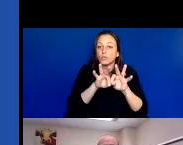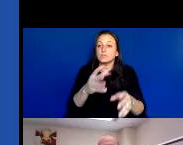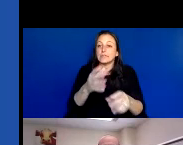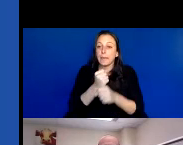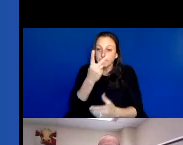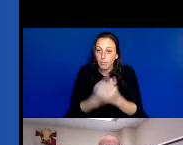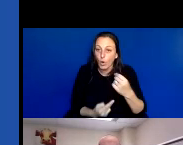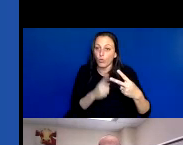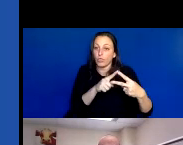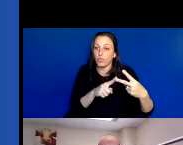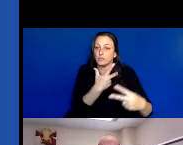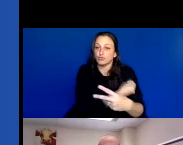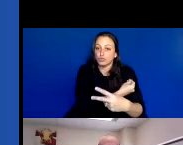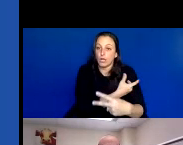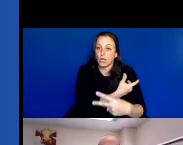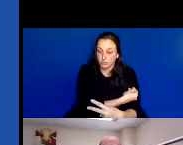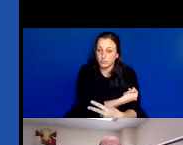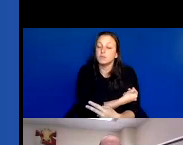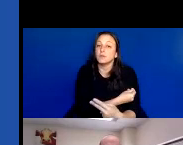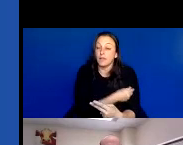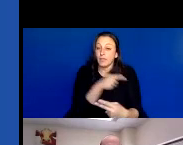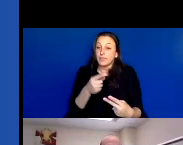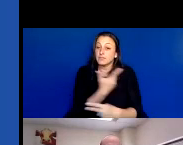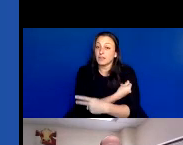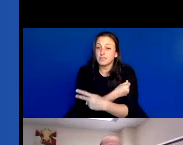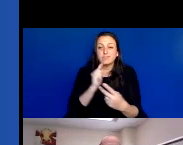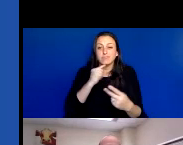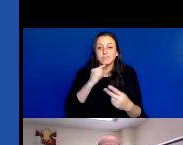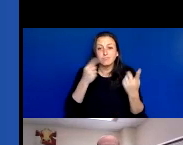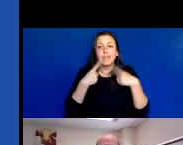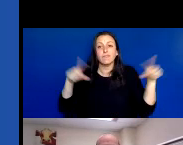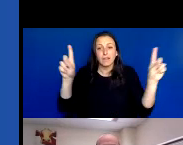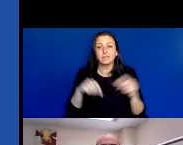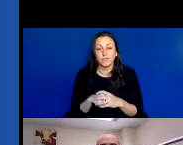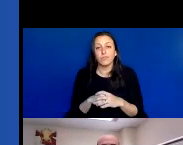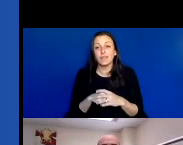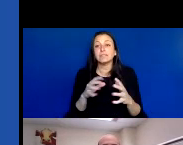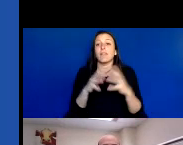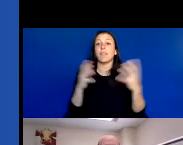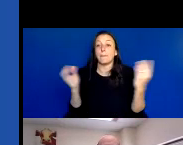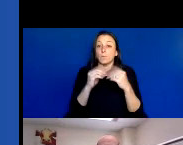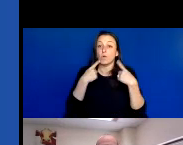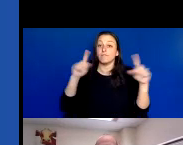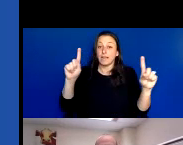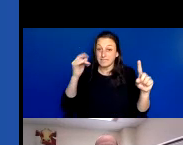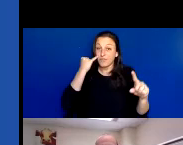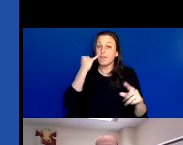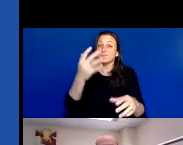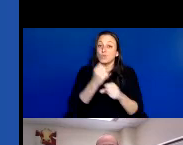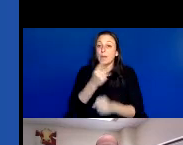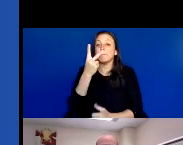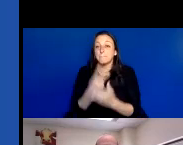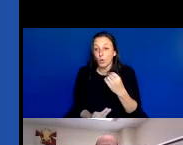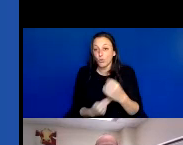is. This vaccine is incredibly effective. It is significantly more effective when people receive both their